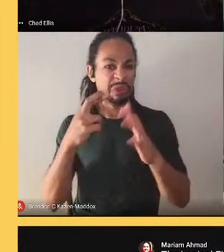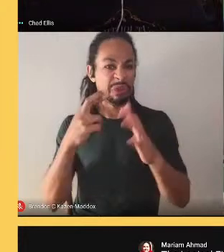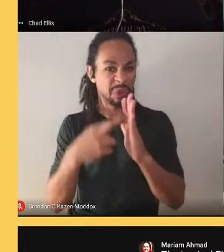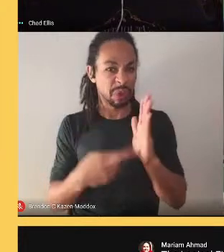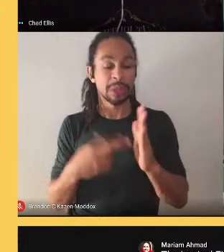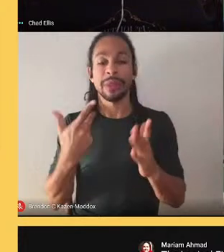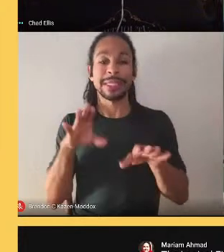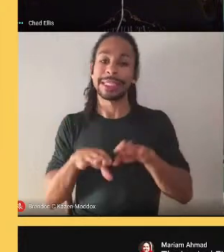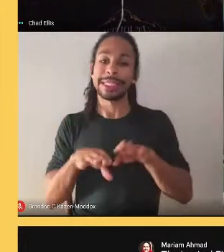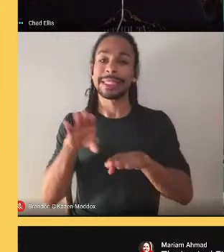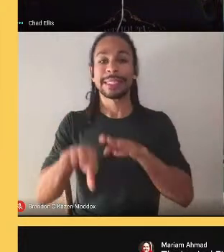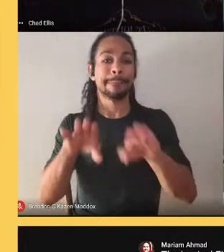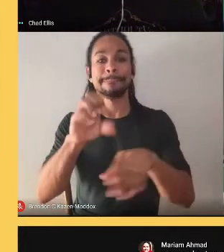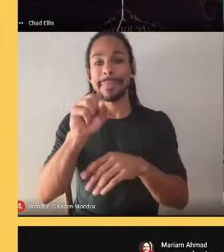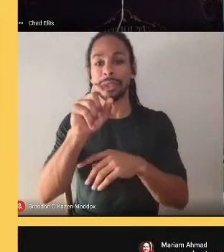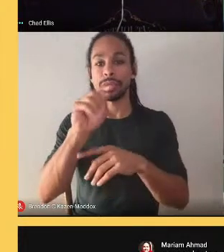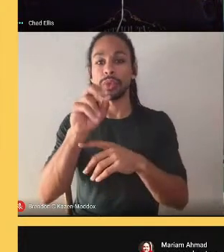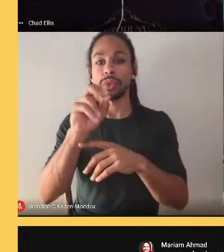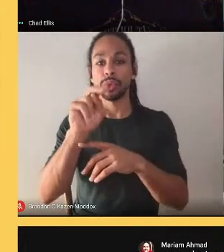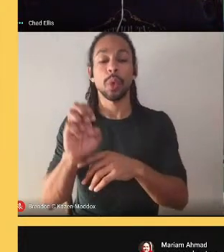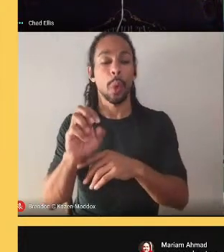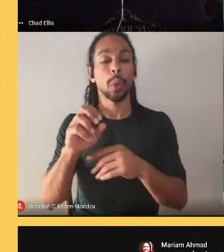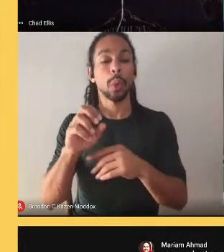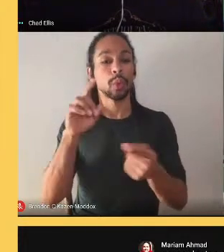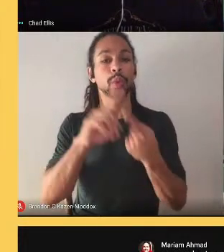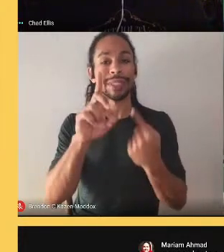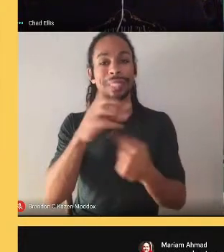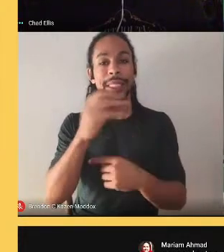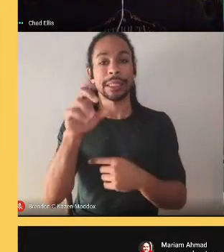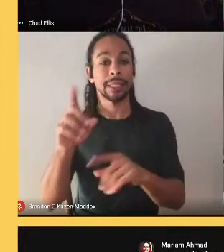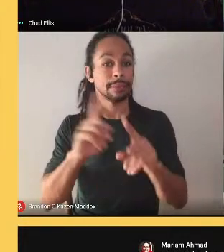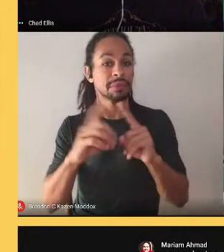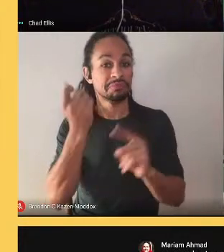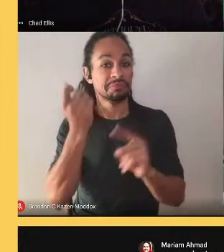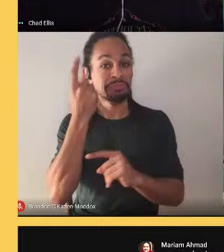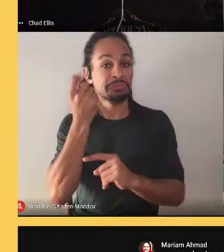go. But there's a lot of indie games that